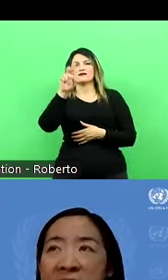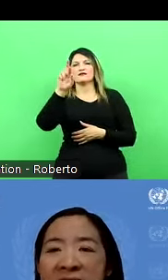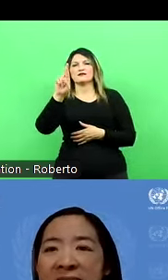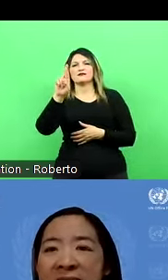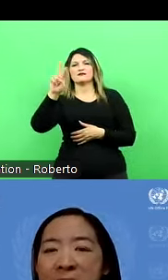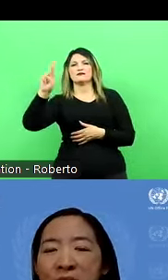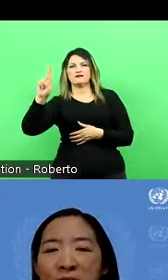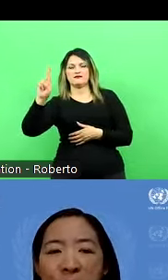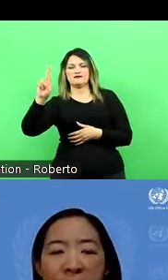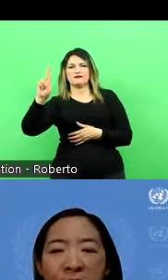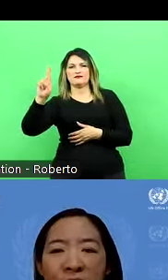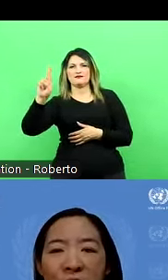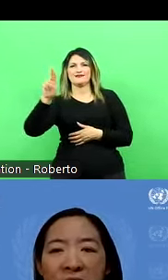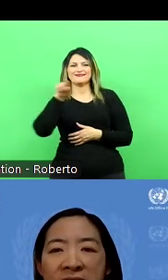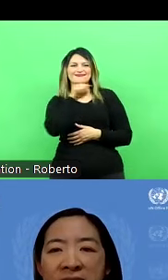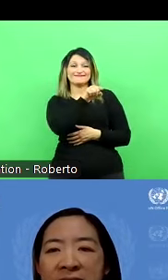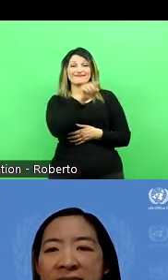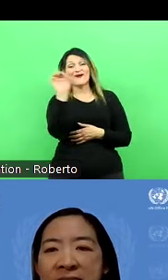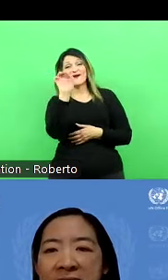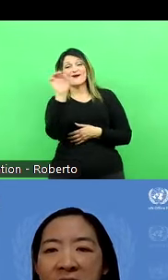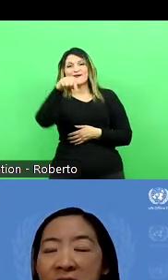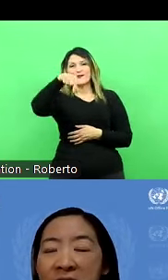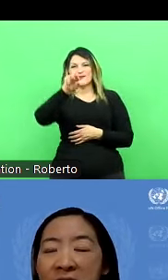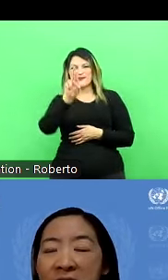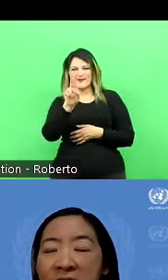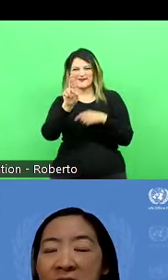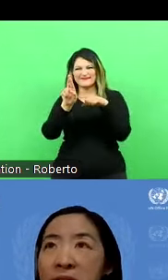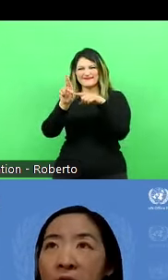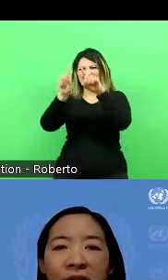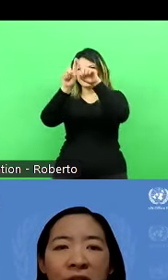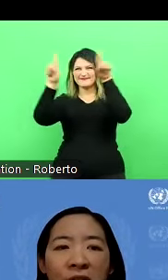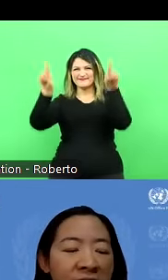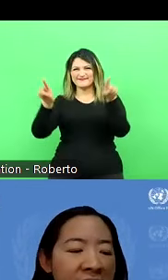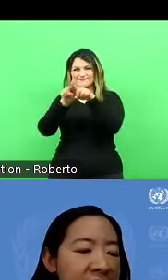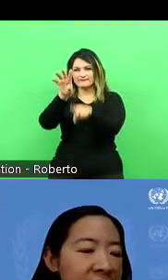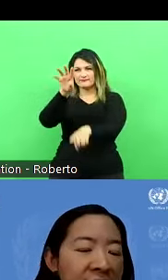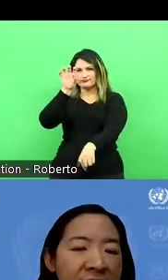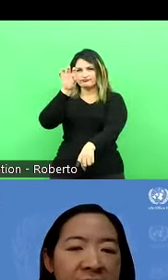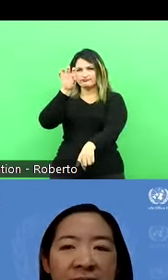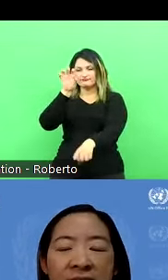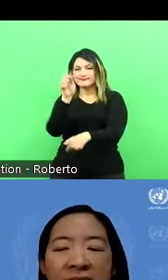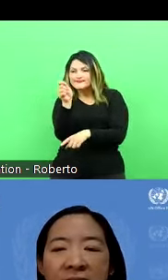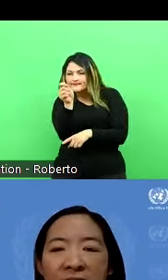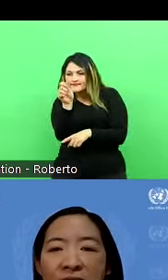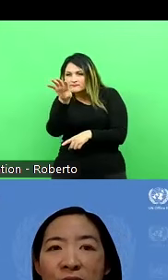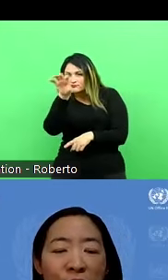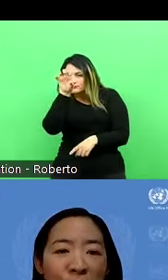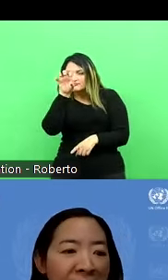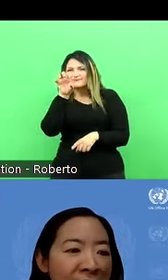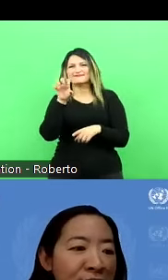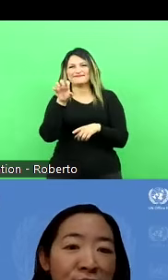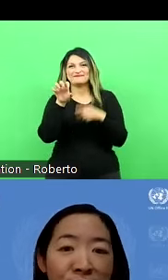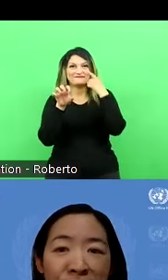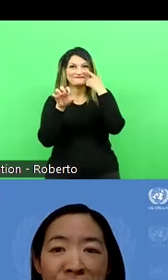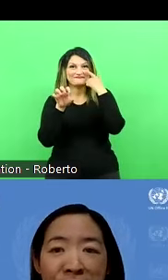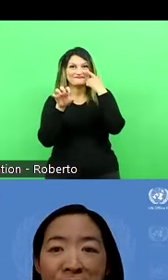And we can see the number of people joining the exercise on the top right-hand corner of the exercise. So